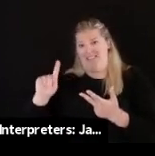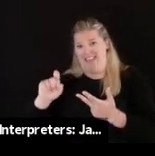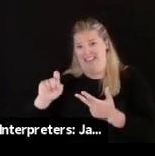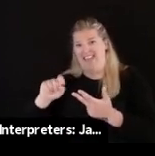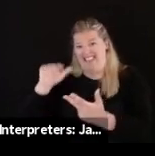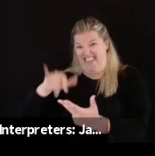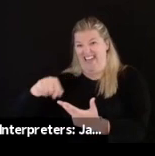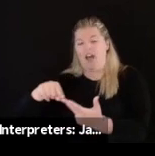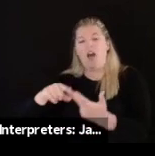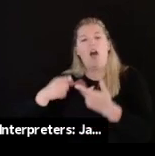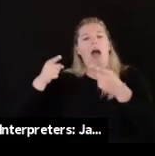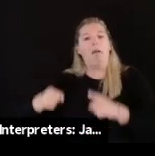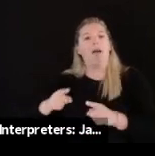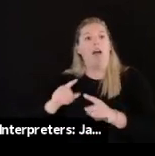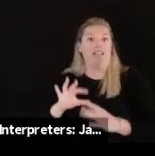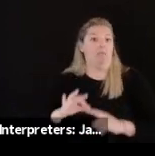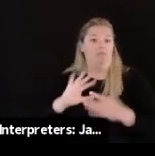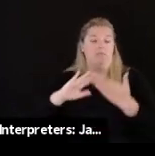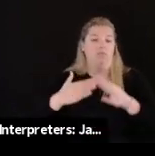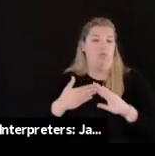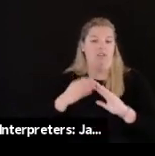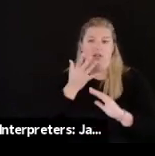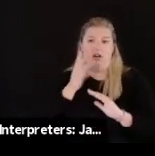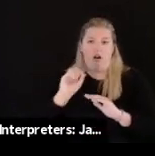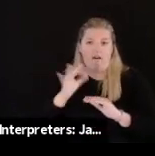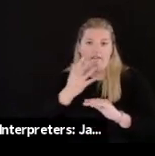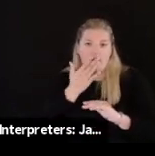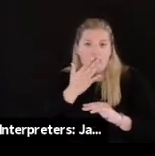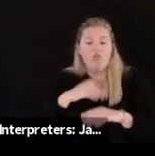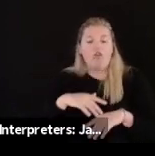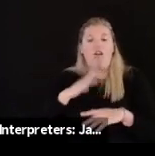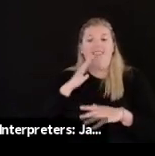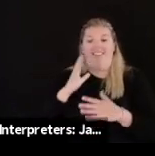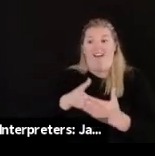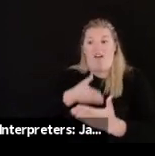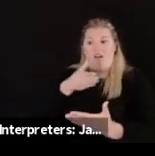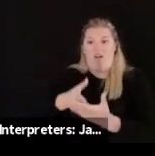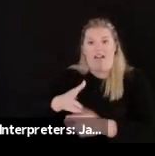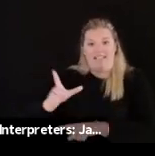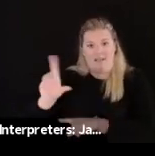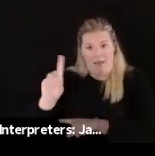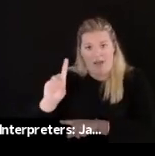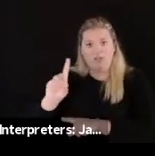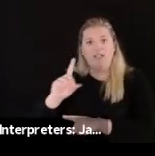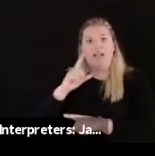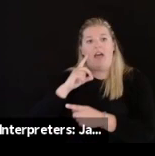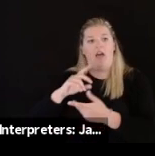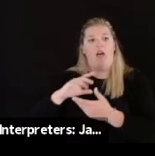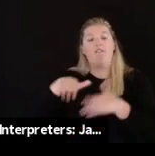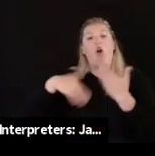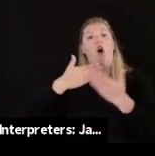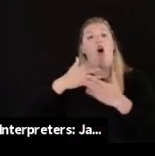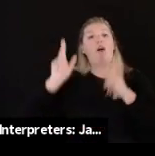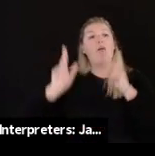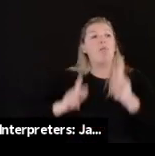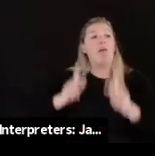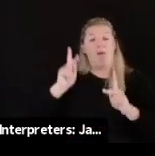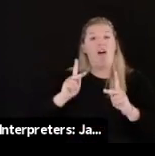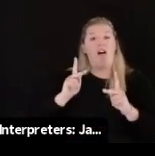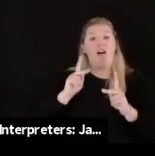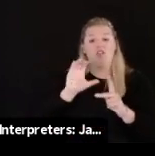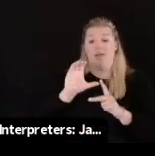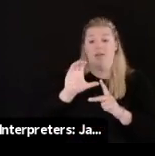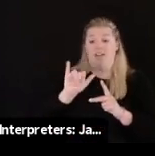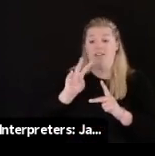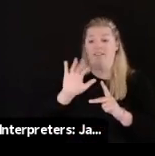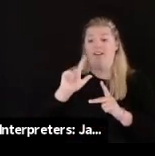on communities of color, and the attack on democracy that is oppressing the ability for all persons to be civically